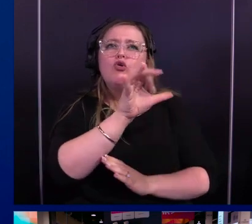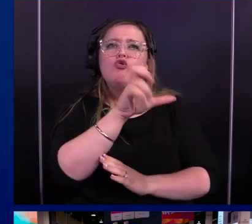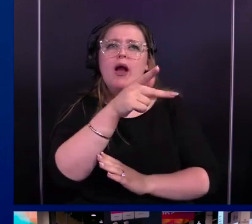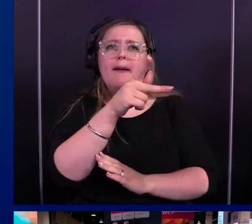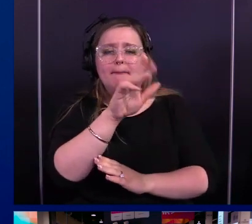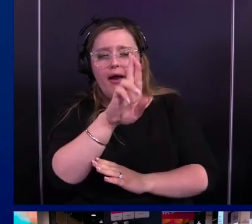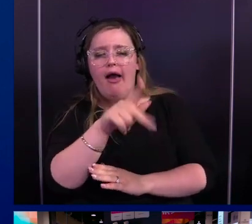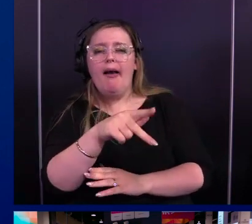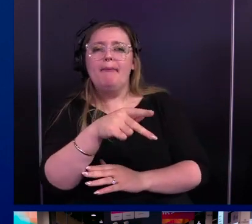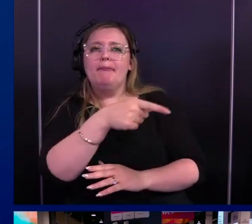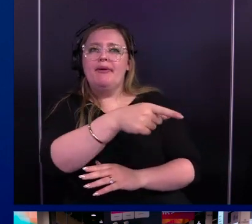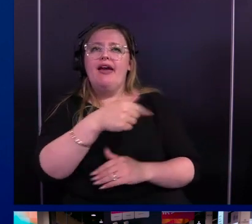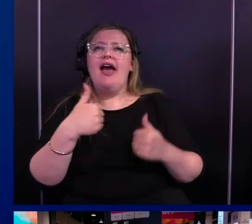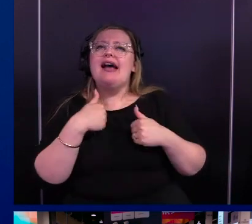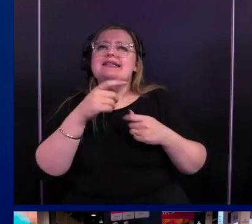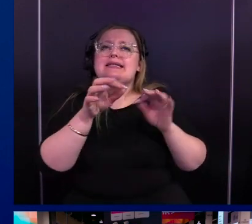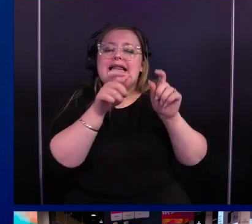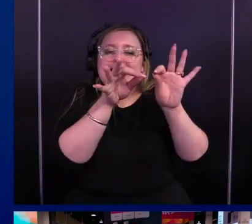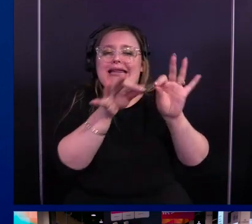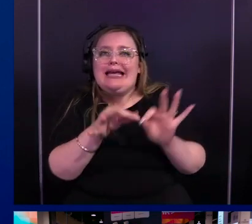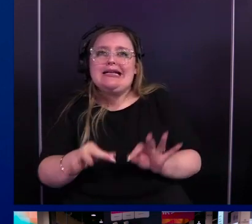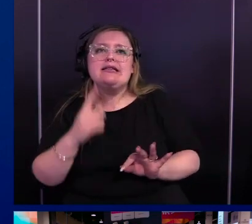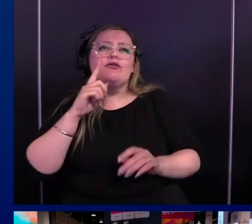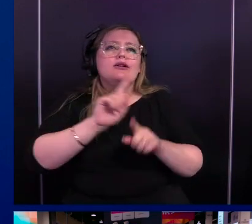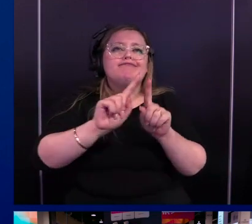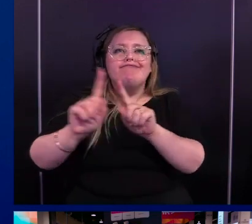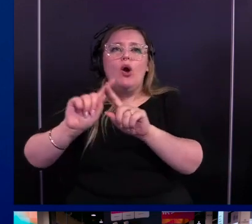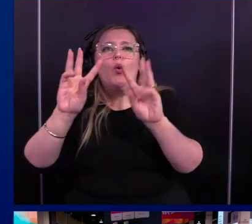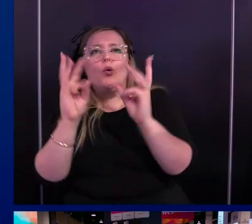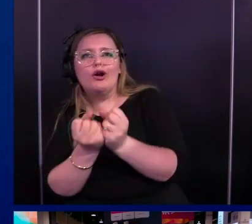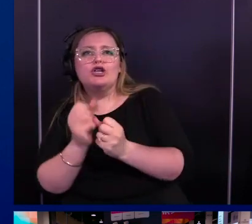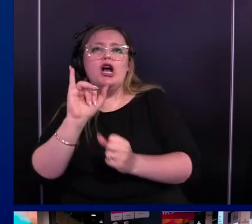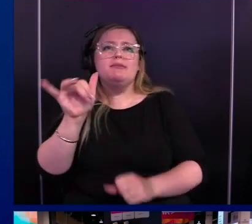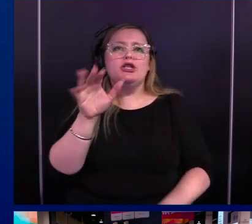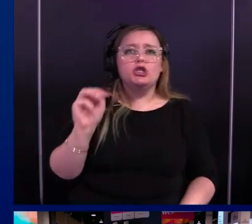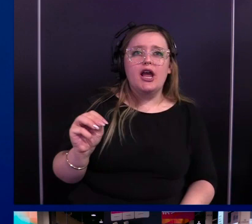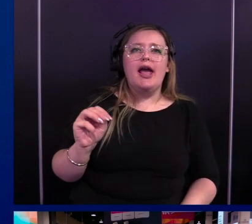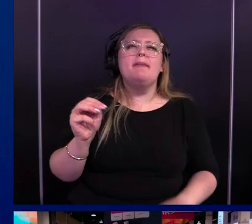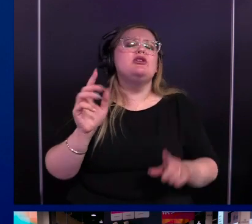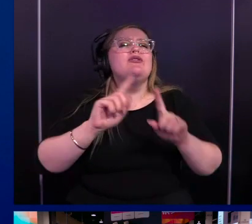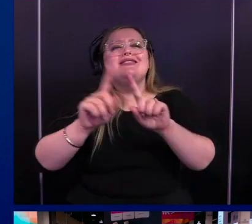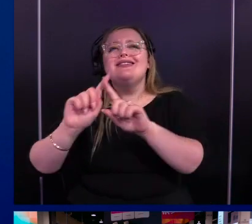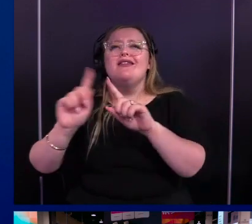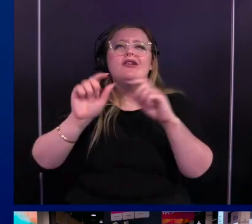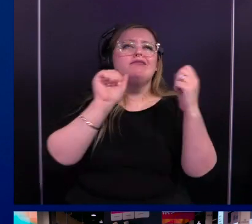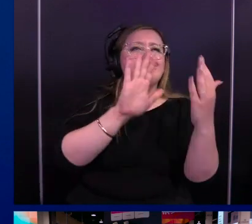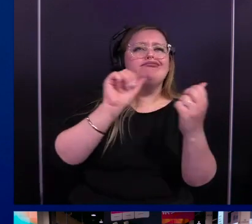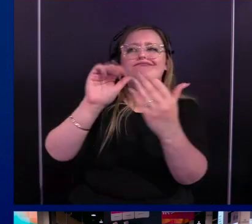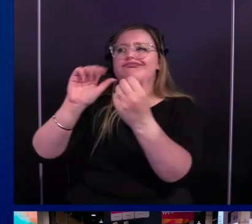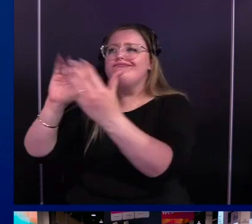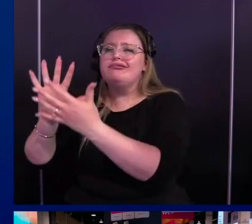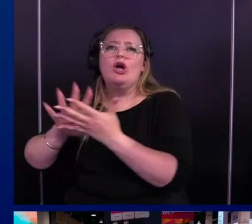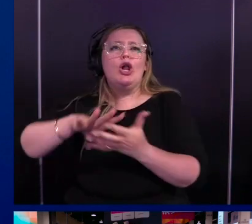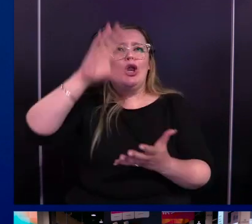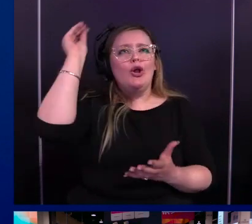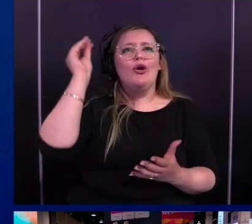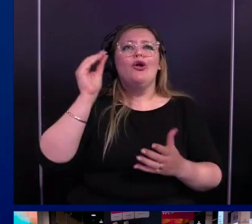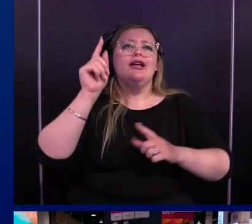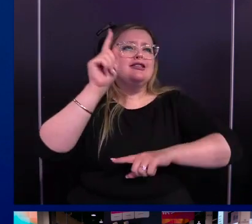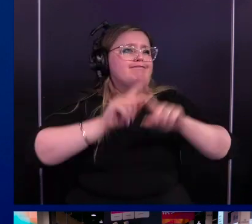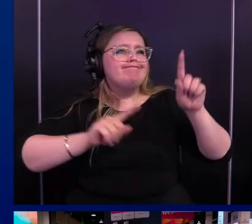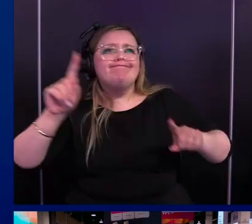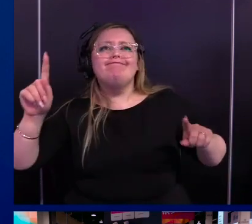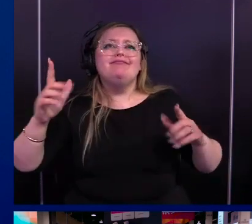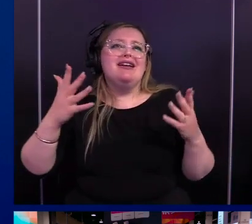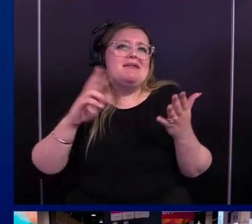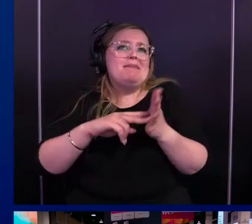to particular workshops and jams, too. Yes, yeah. And so, again, different modalities of learning makes it more accessible for individuals to learn the